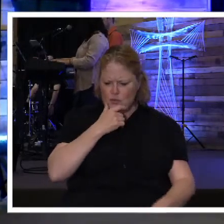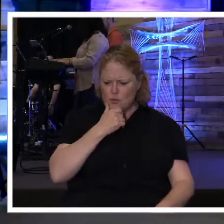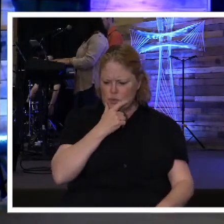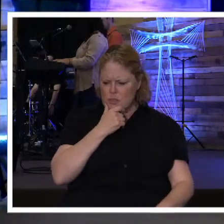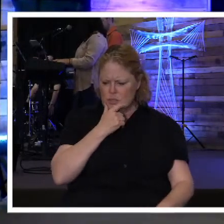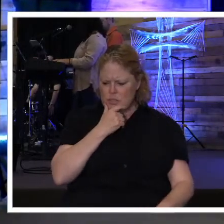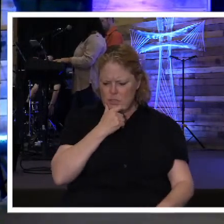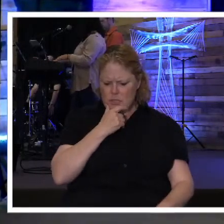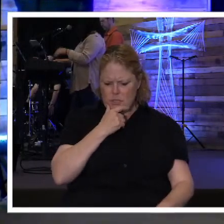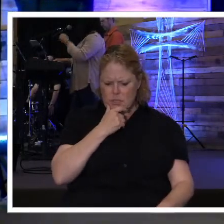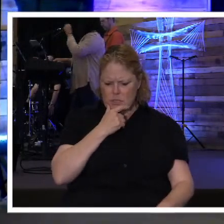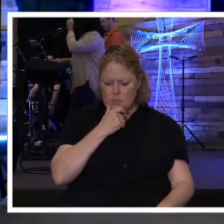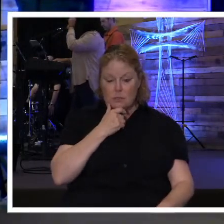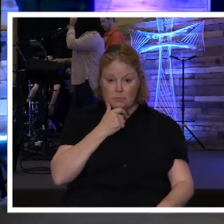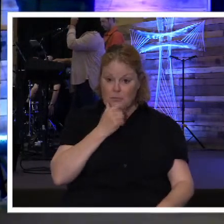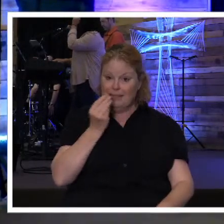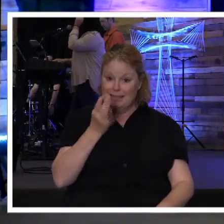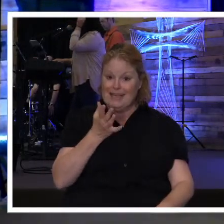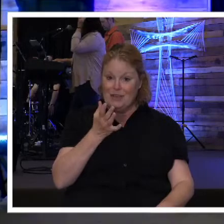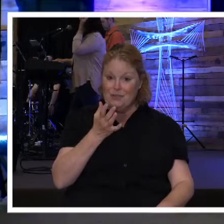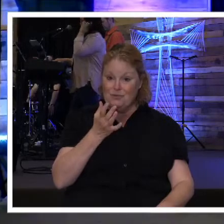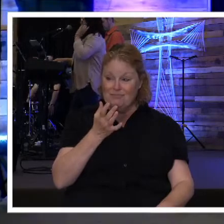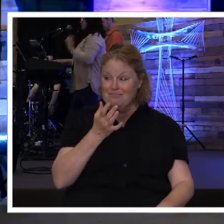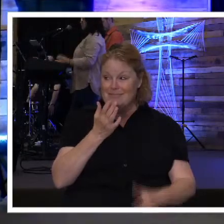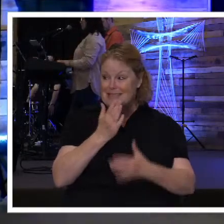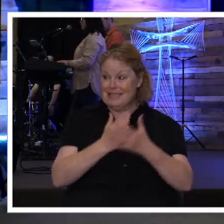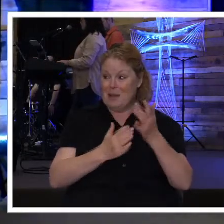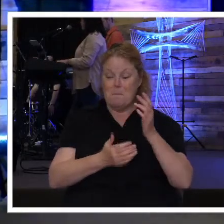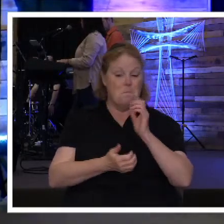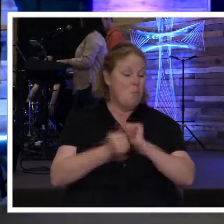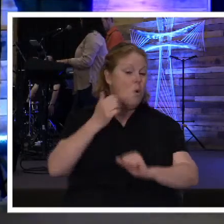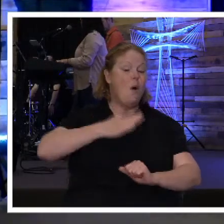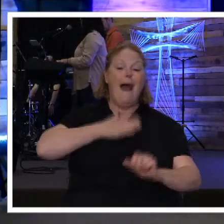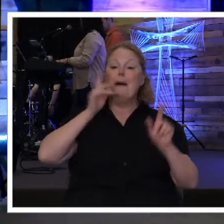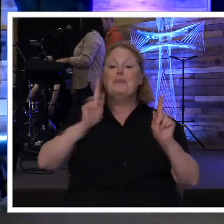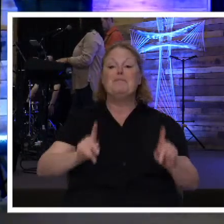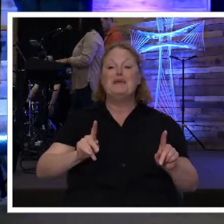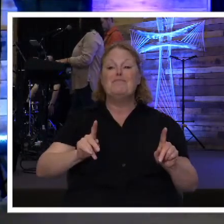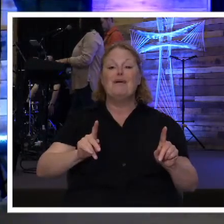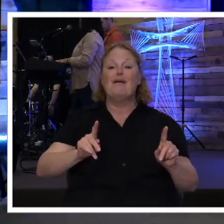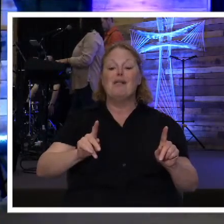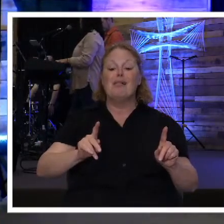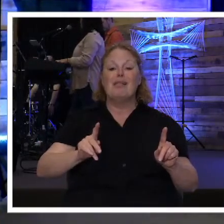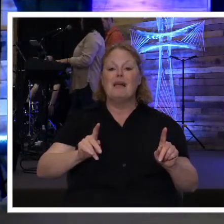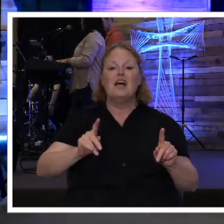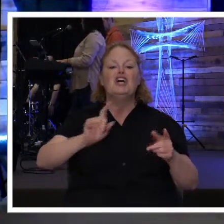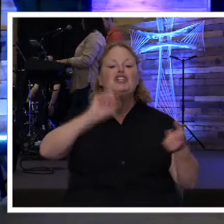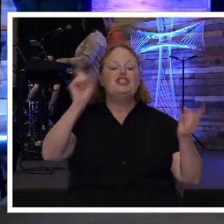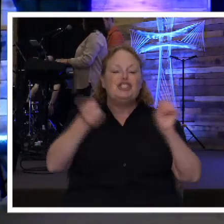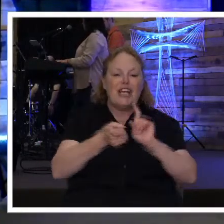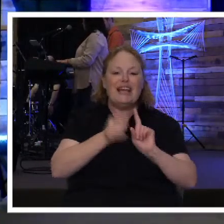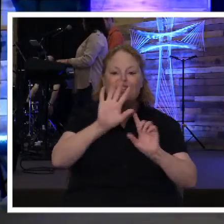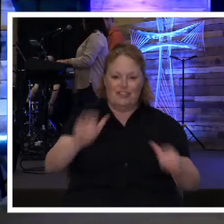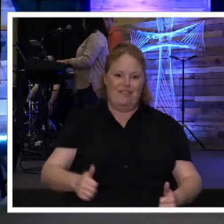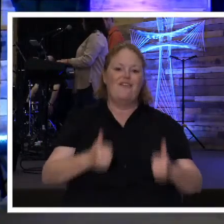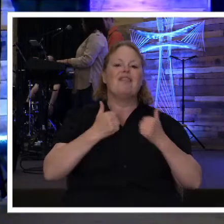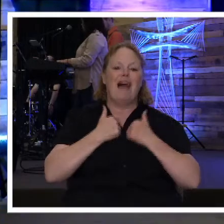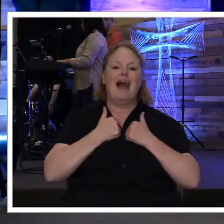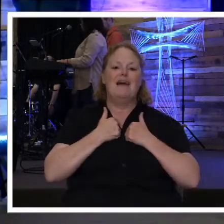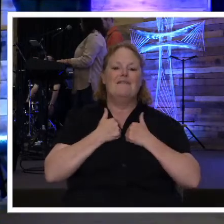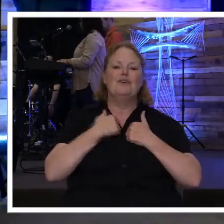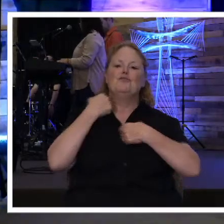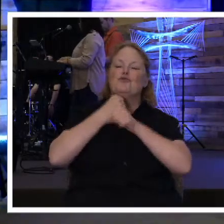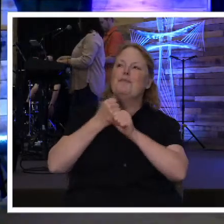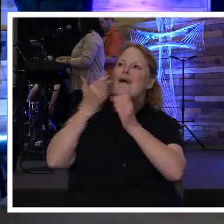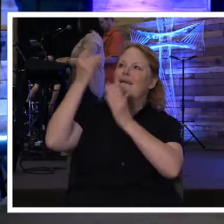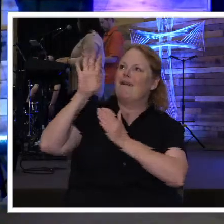there. Because I can tell you that some of the happiest and joyful people I know have changed their lifestyle in order to reformulate the priorities